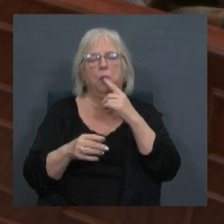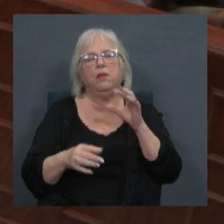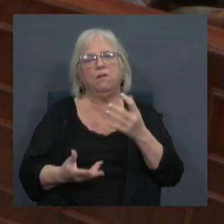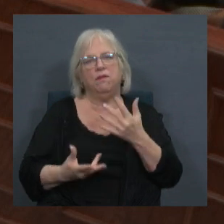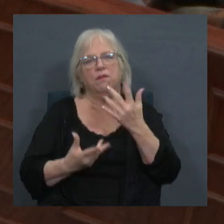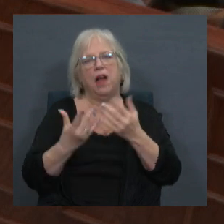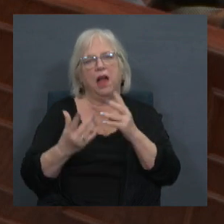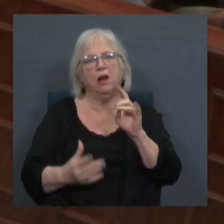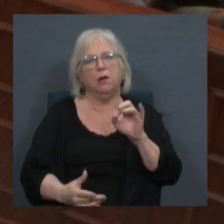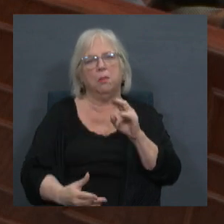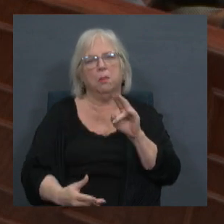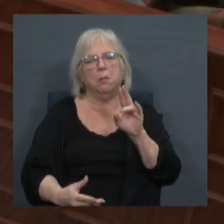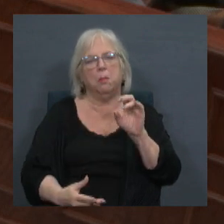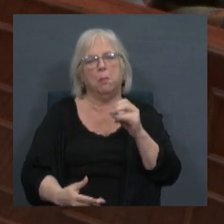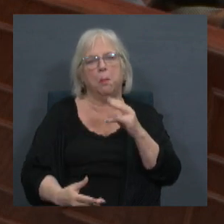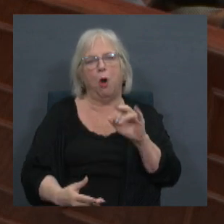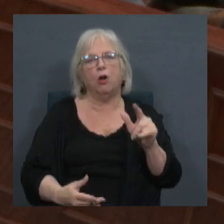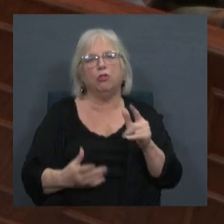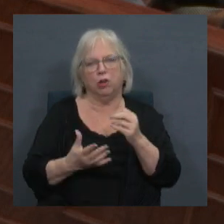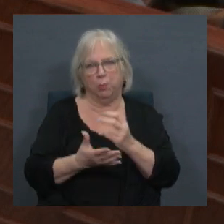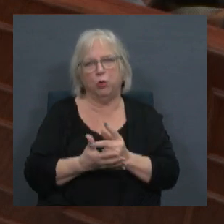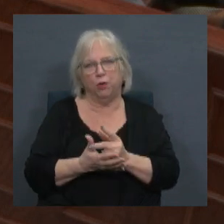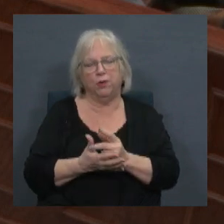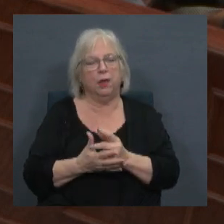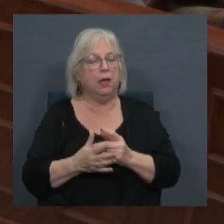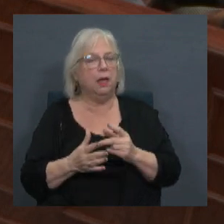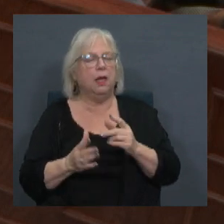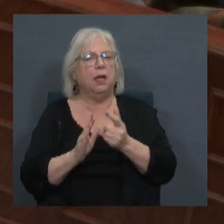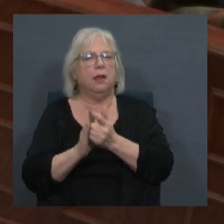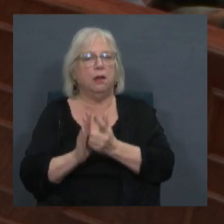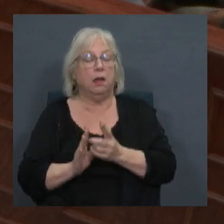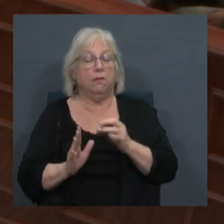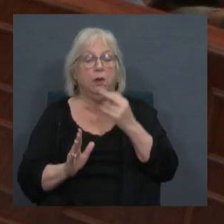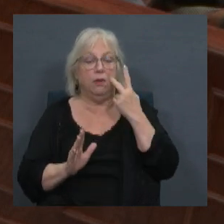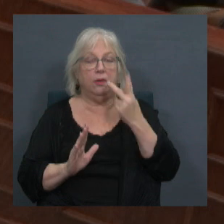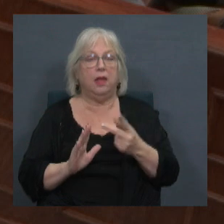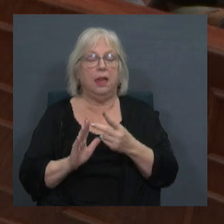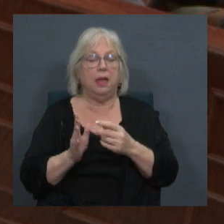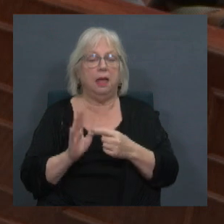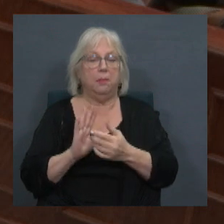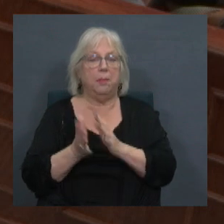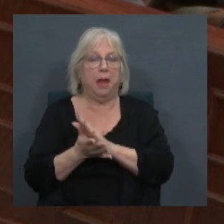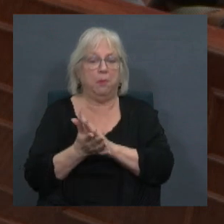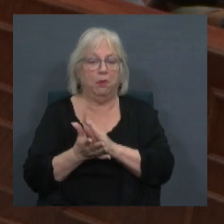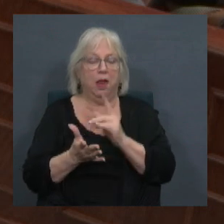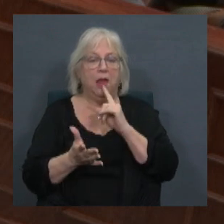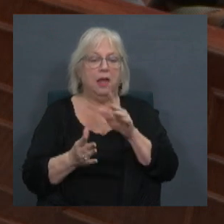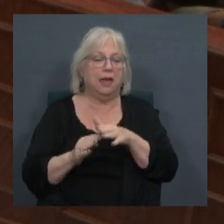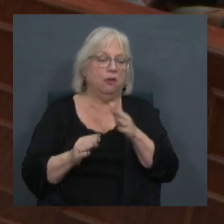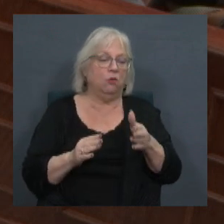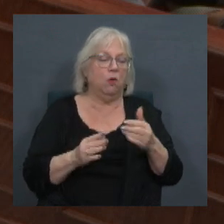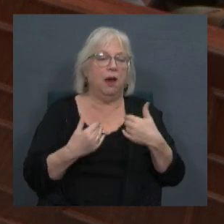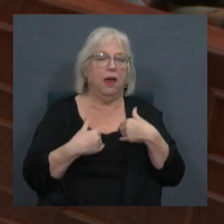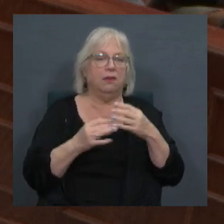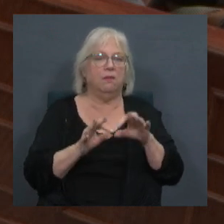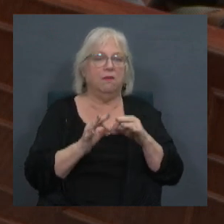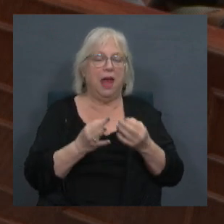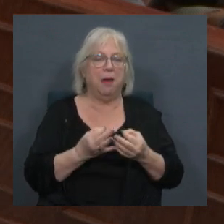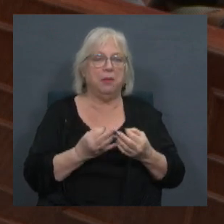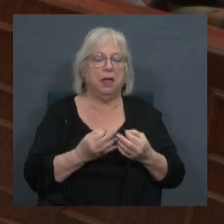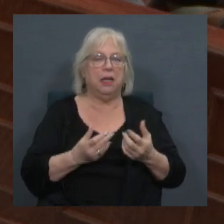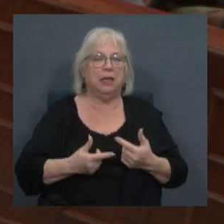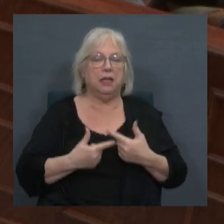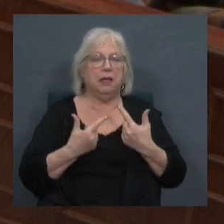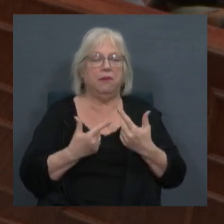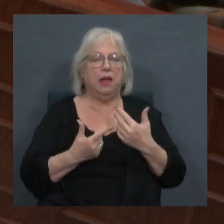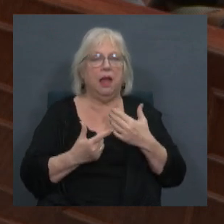basically. It was, and if you look at the exhibit you were given, there's a family living next door to this facility.